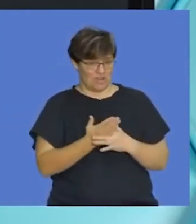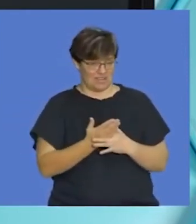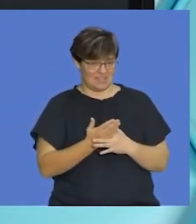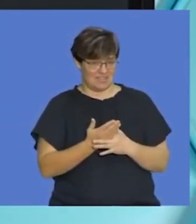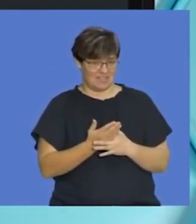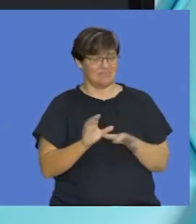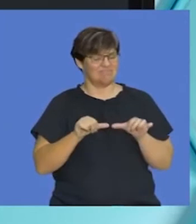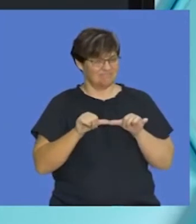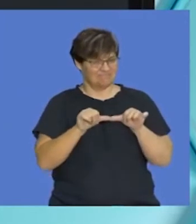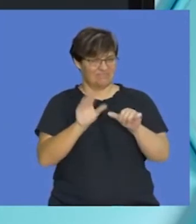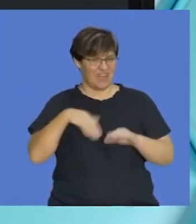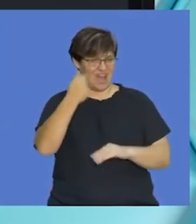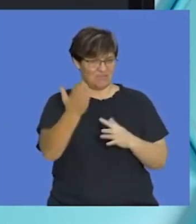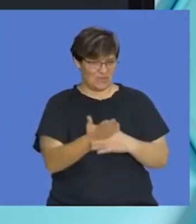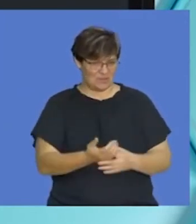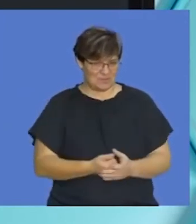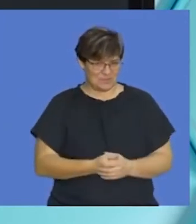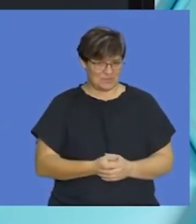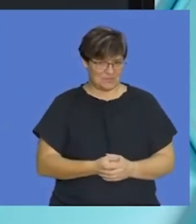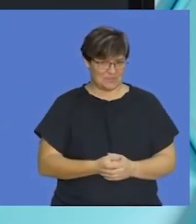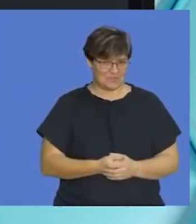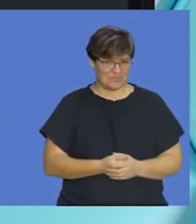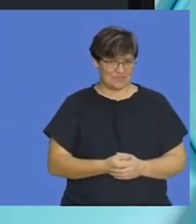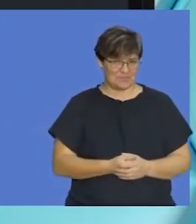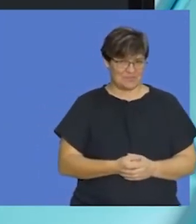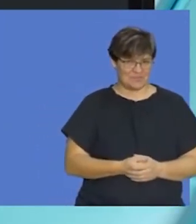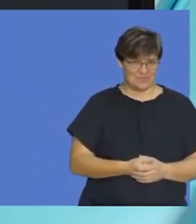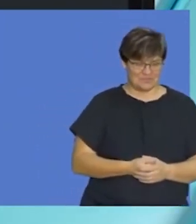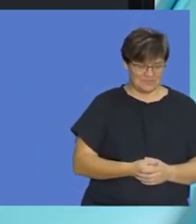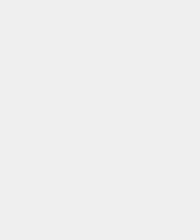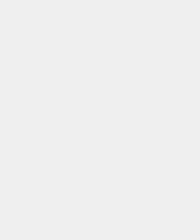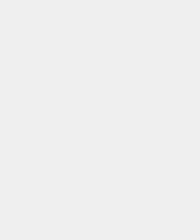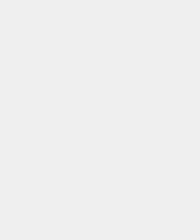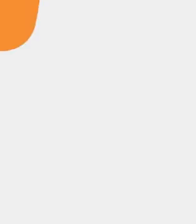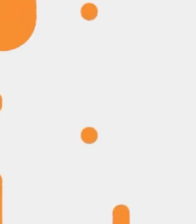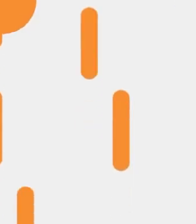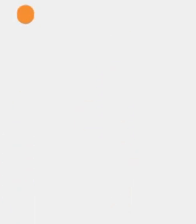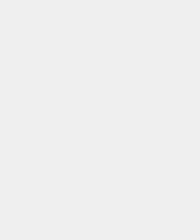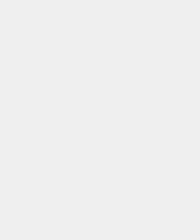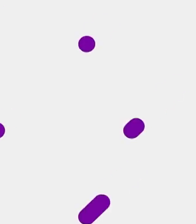we're going to stop there for now and we'll carry on after our break.